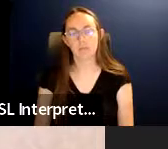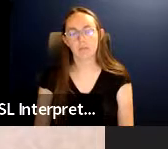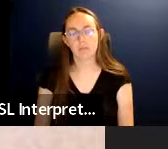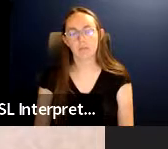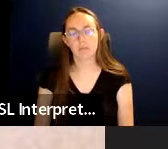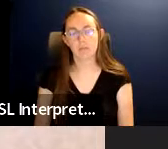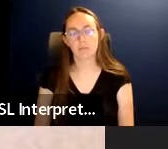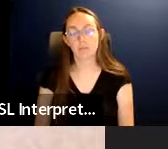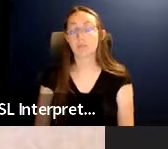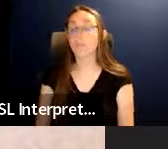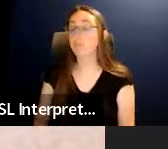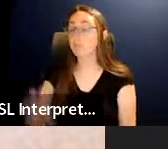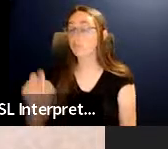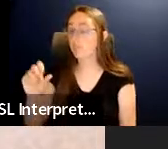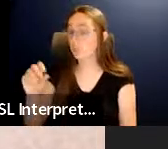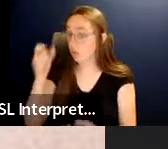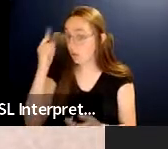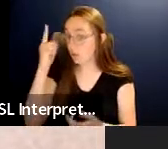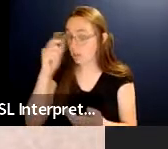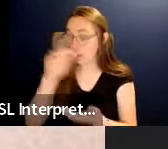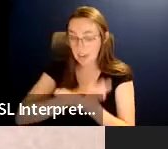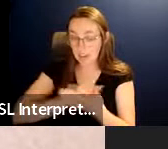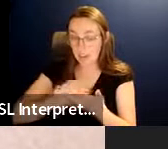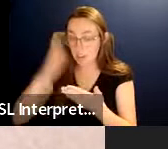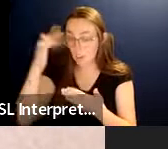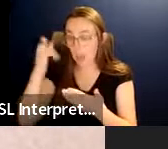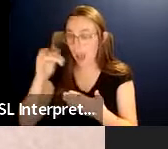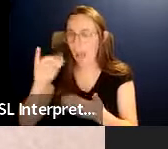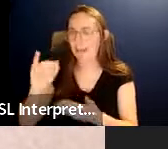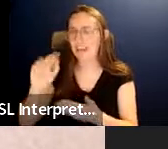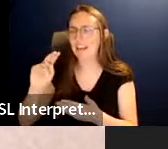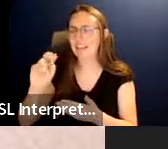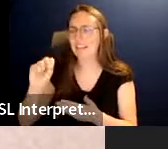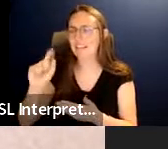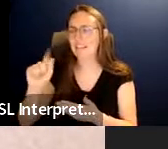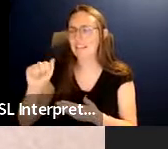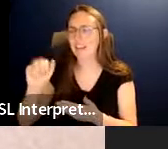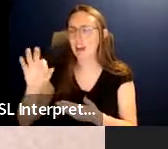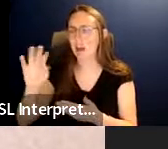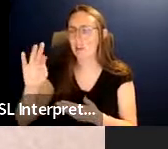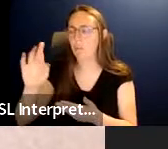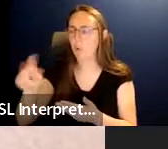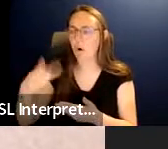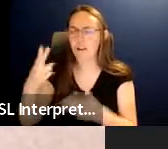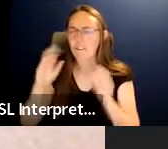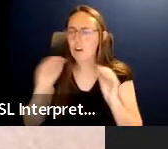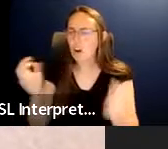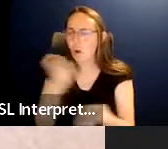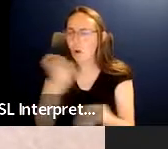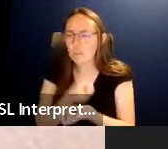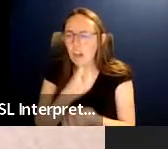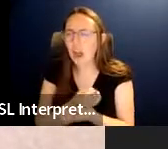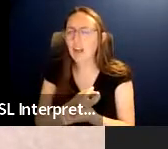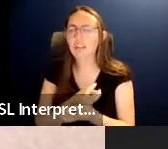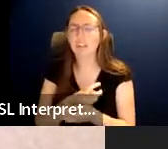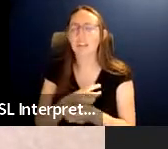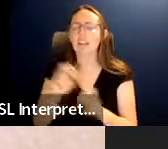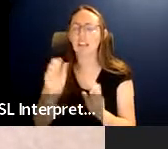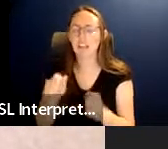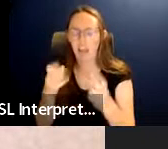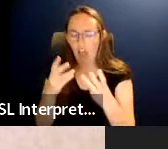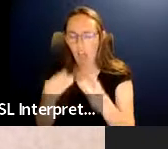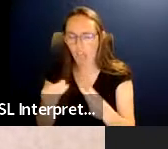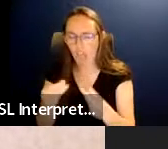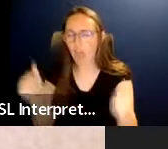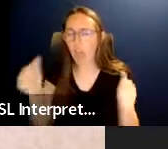So the nice thing about Instamorph is it's non-toxic, it's biodegradable. You can heat it over and over again,